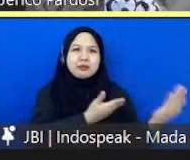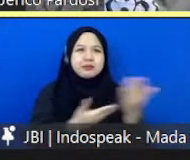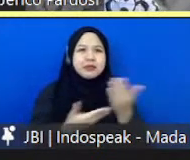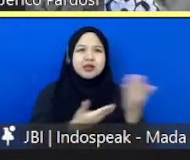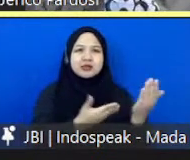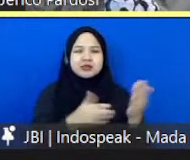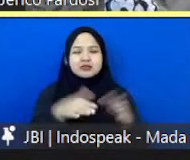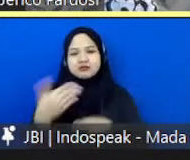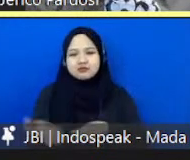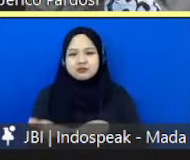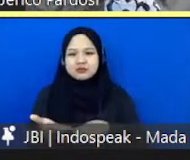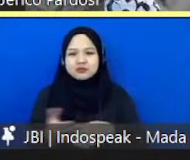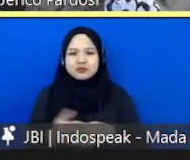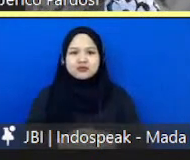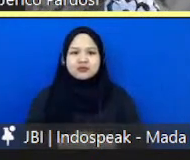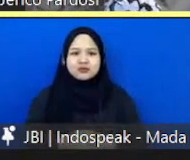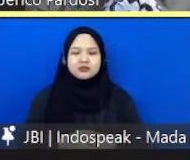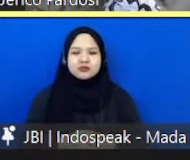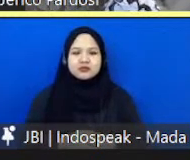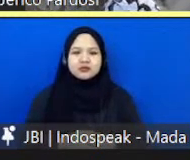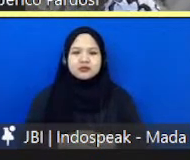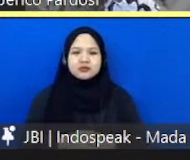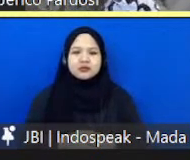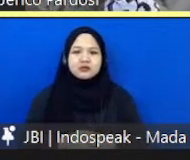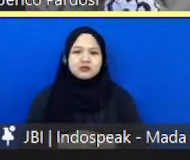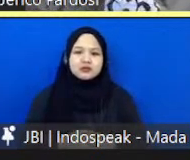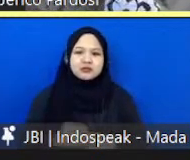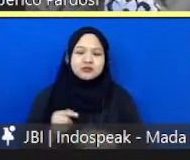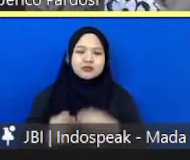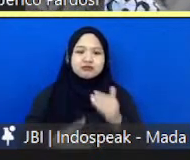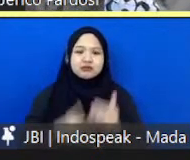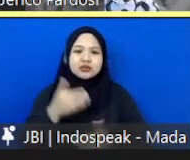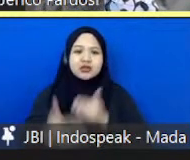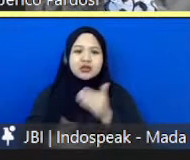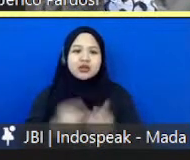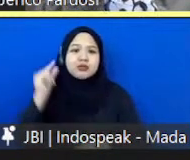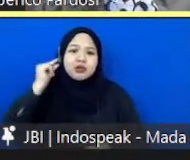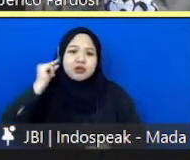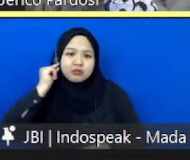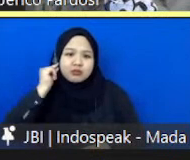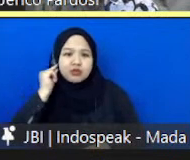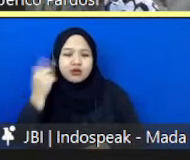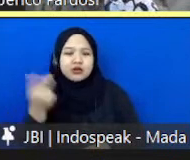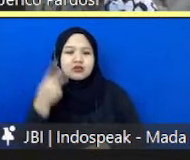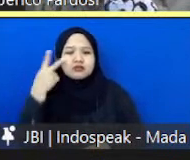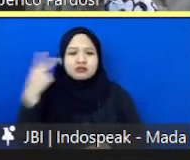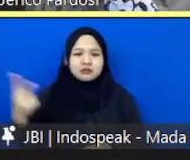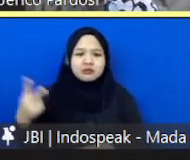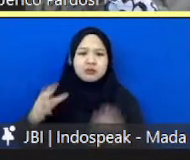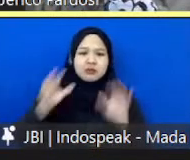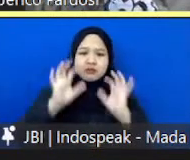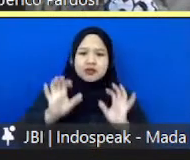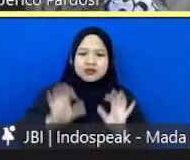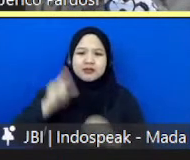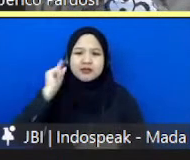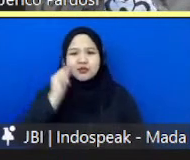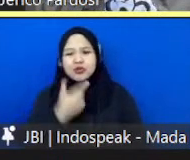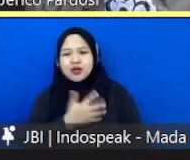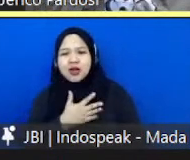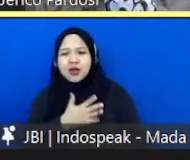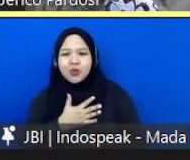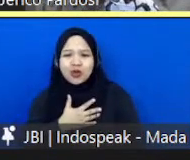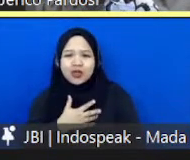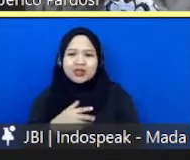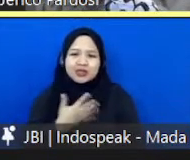So nevertheless, looking at this journey of women, our empirical studies show that most women worried about